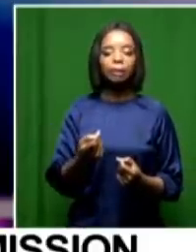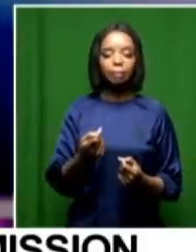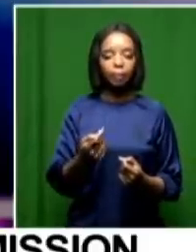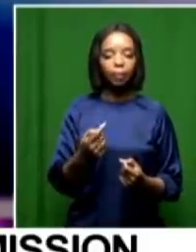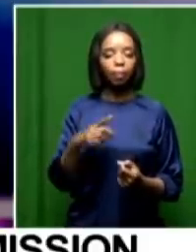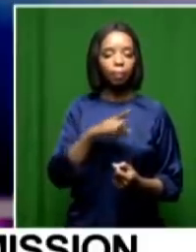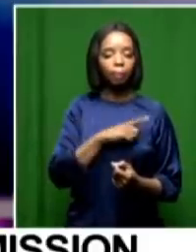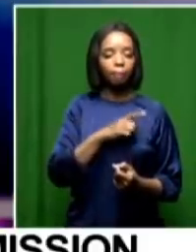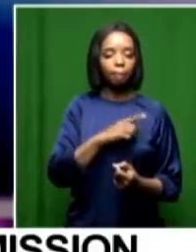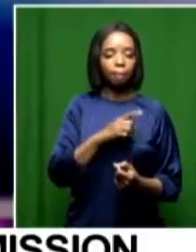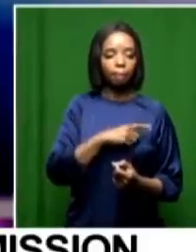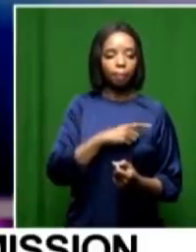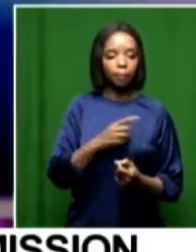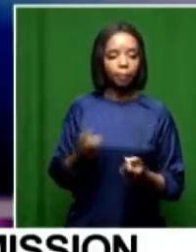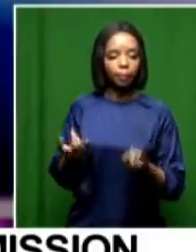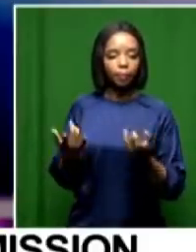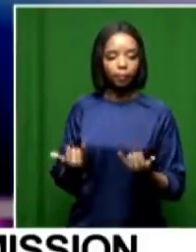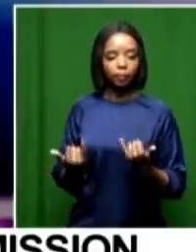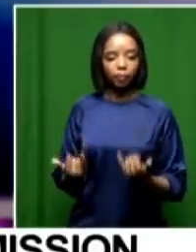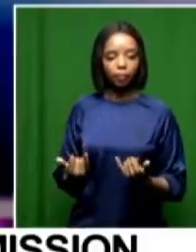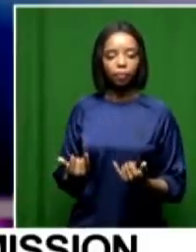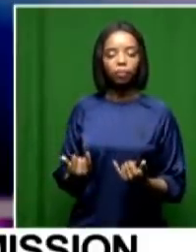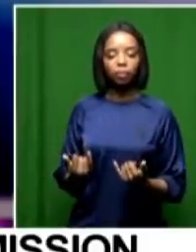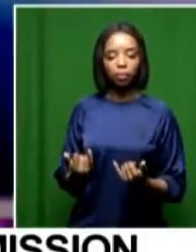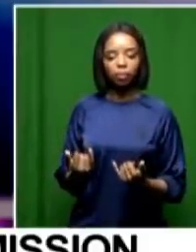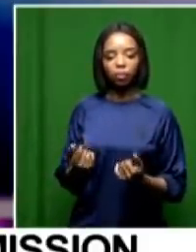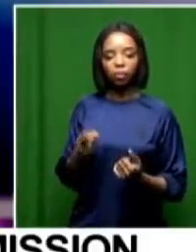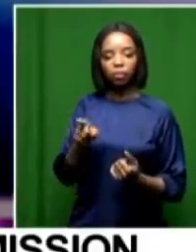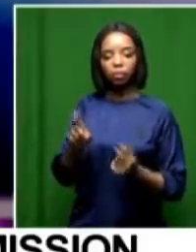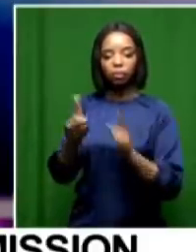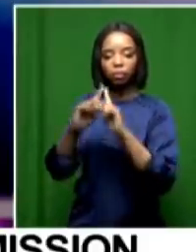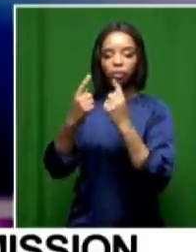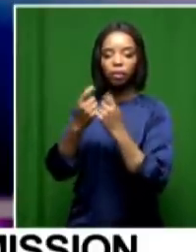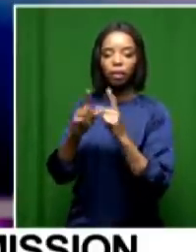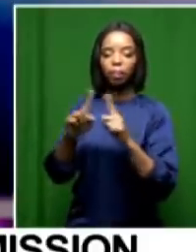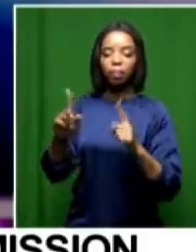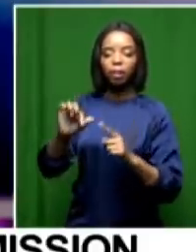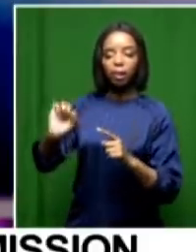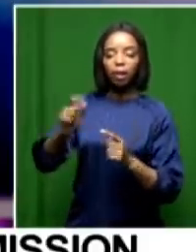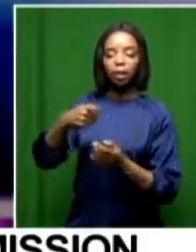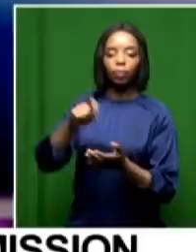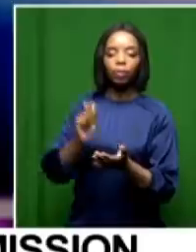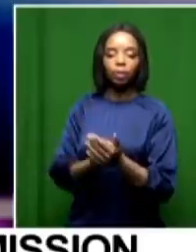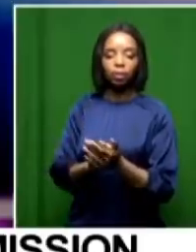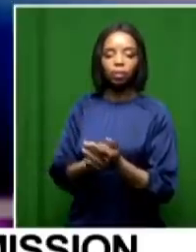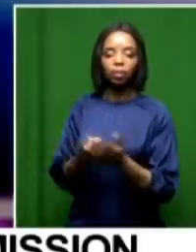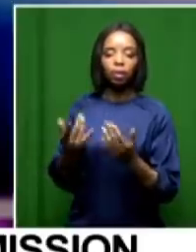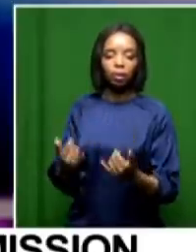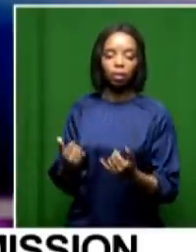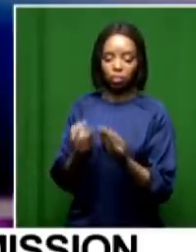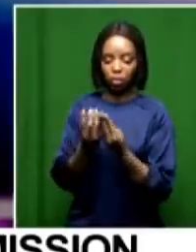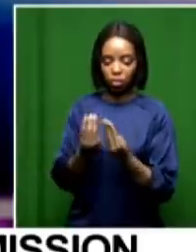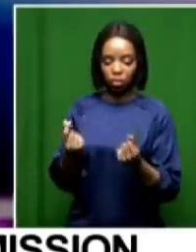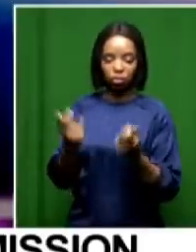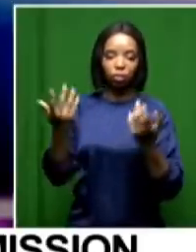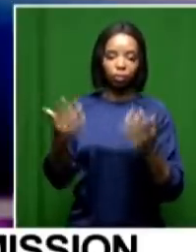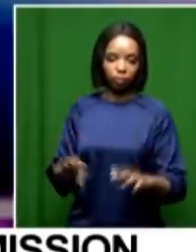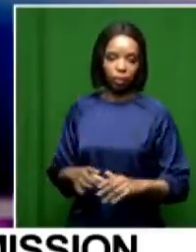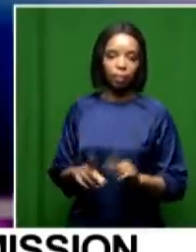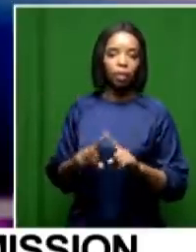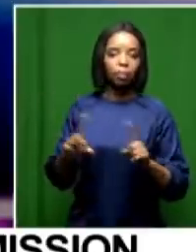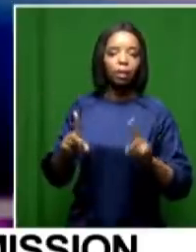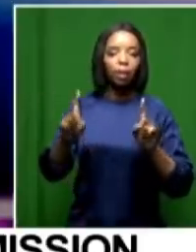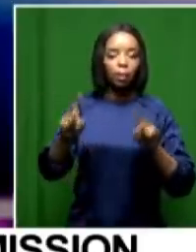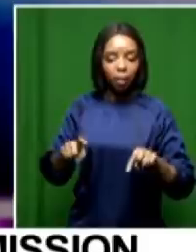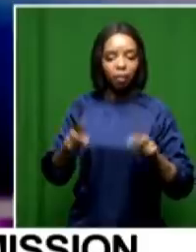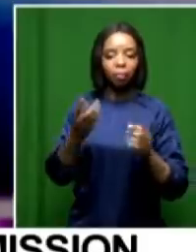$500,000 were deposited into the accounts of this representative, and their contractual deadlock was resolved. So we must be able to look into